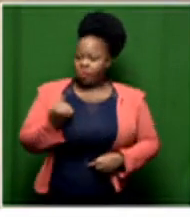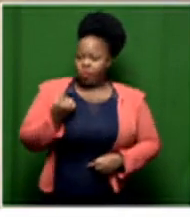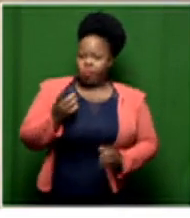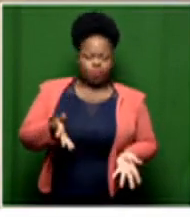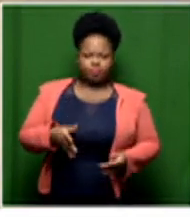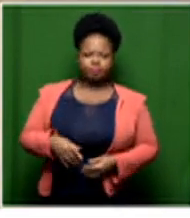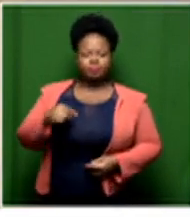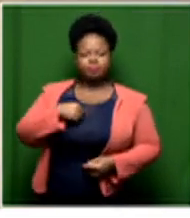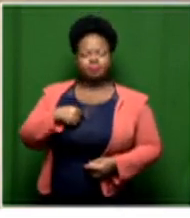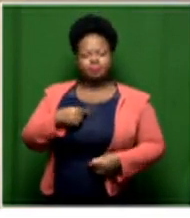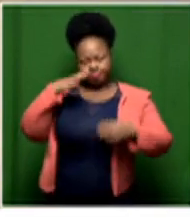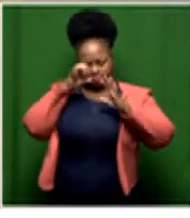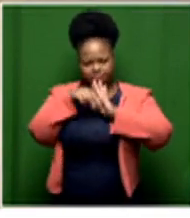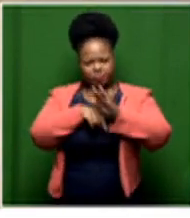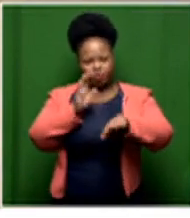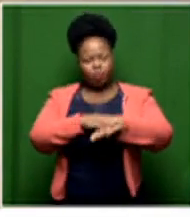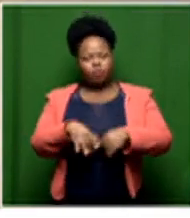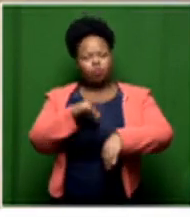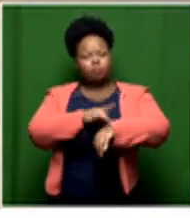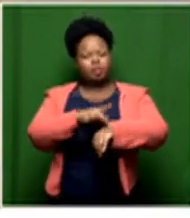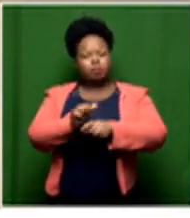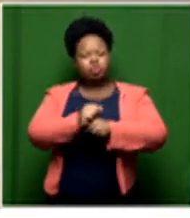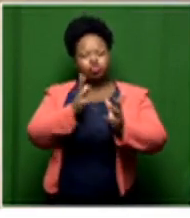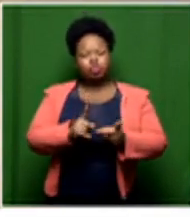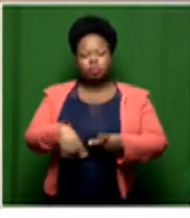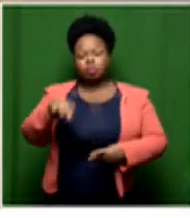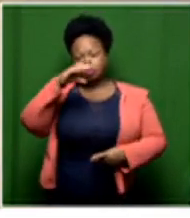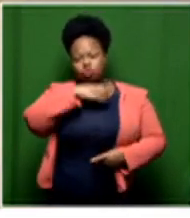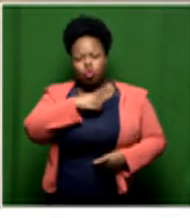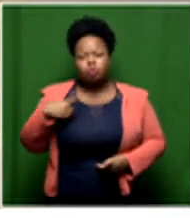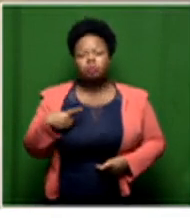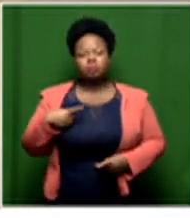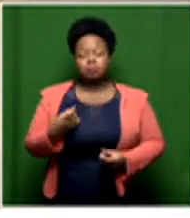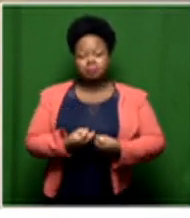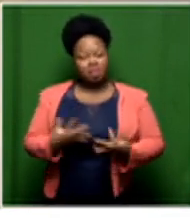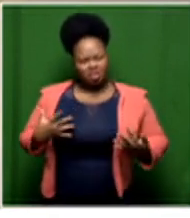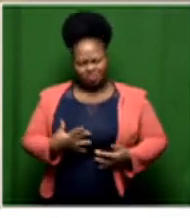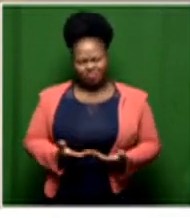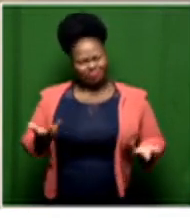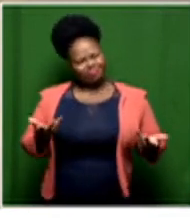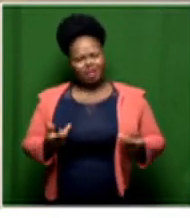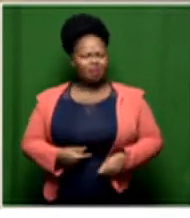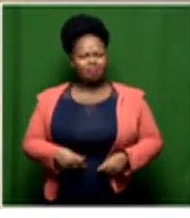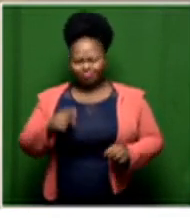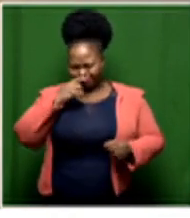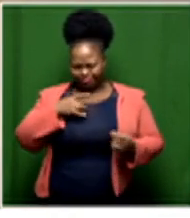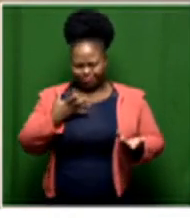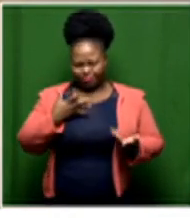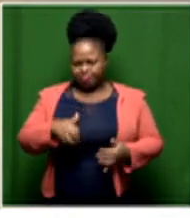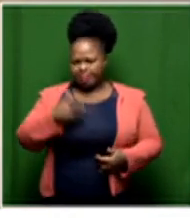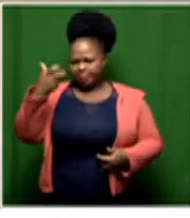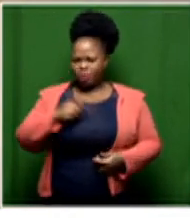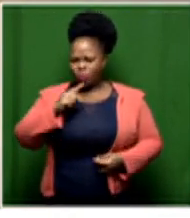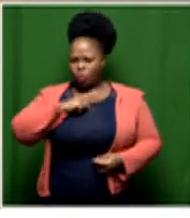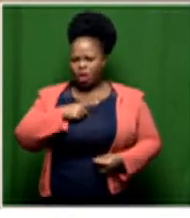I talk a lot to medical practitioners and to clinicians. They are up in arms about this time frame of